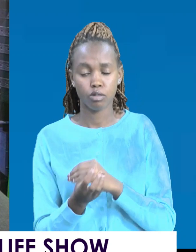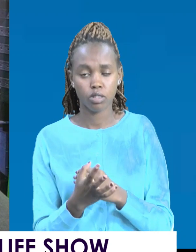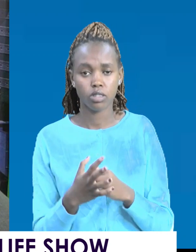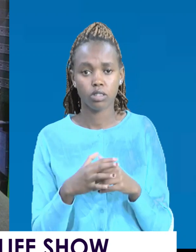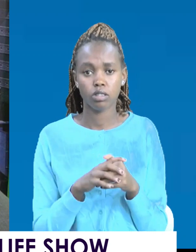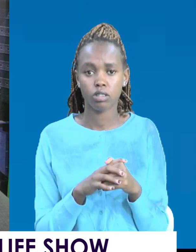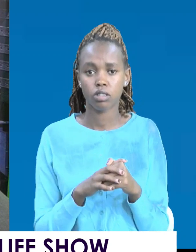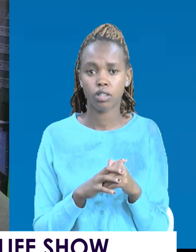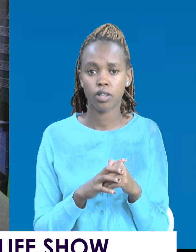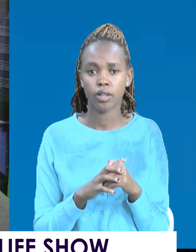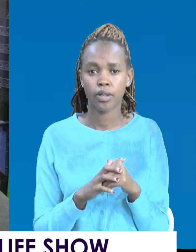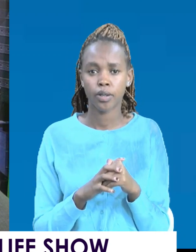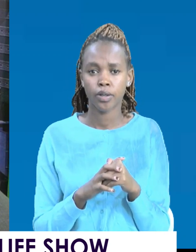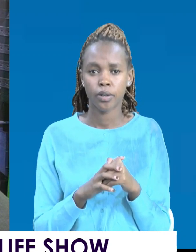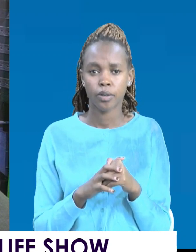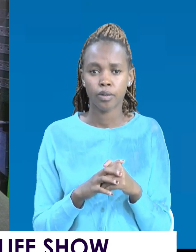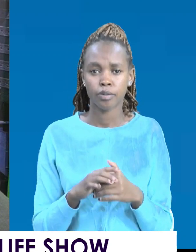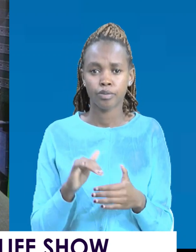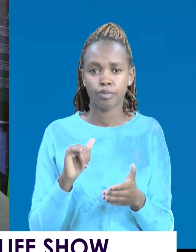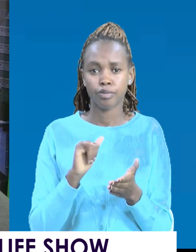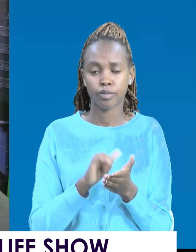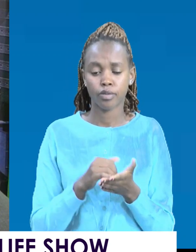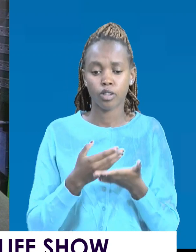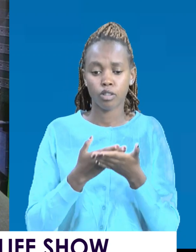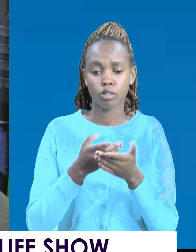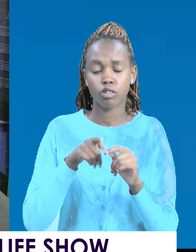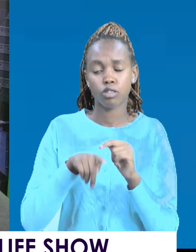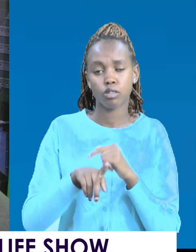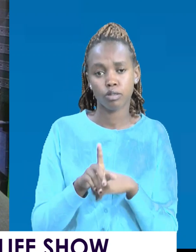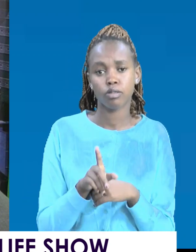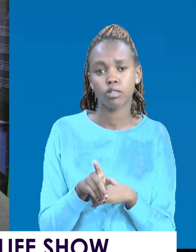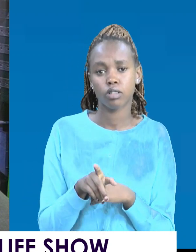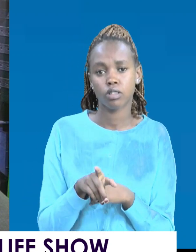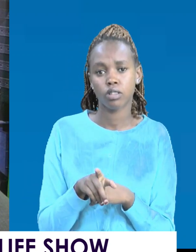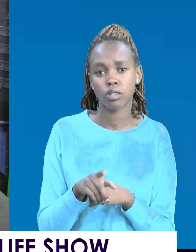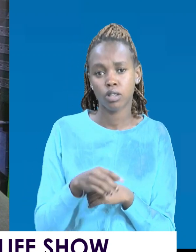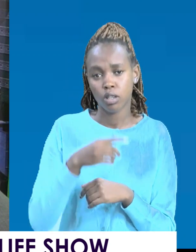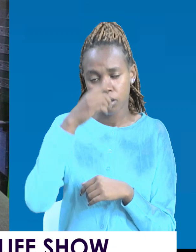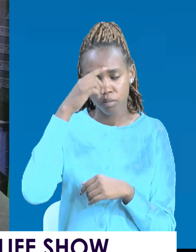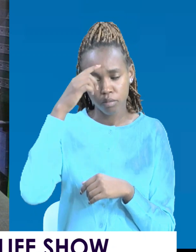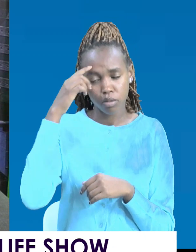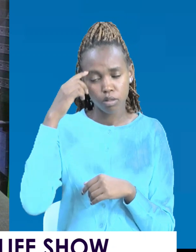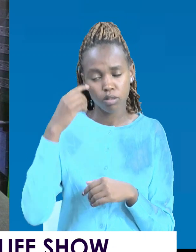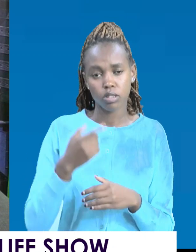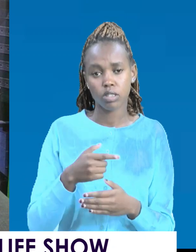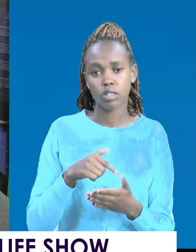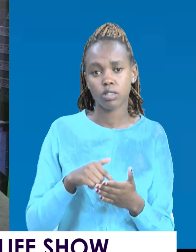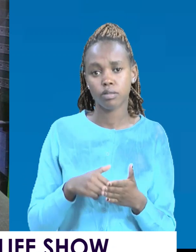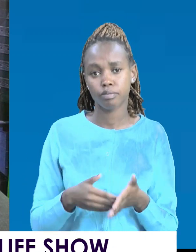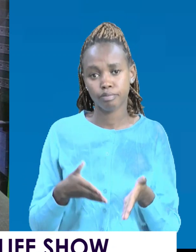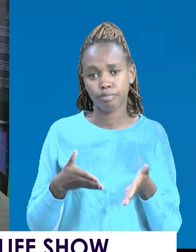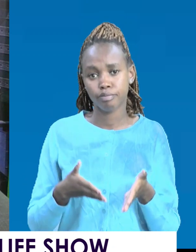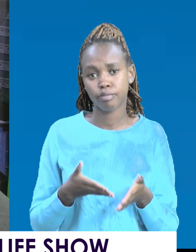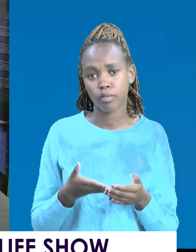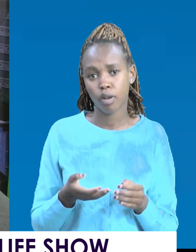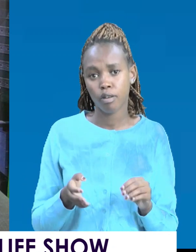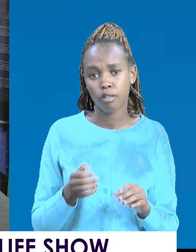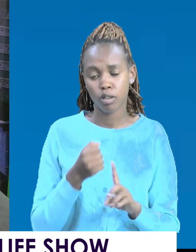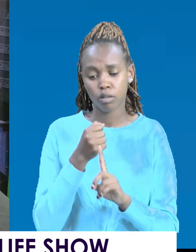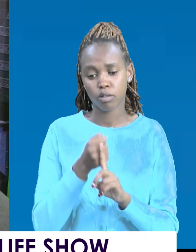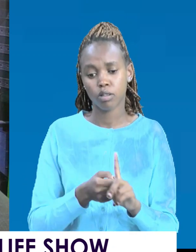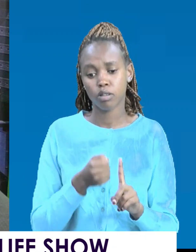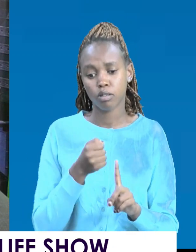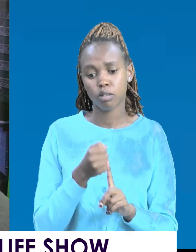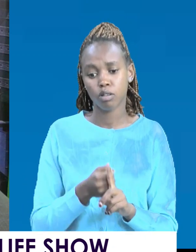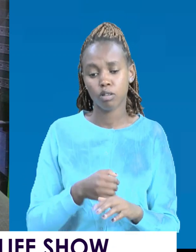and then that is when now you give yourself, because we are here for impact. There is no satisfaction